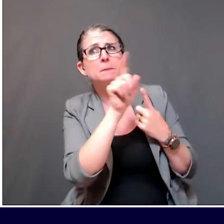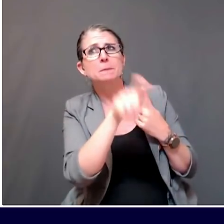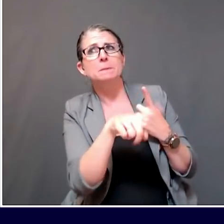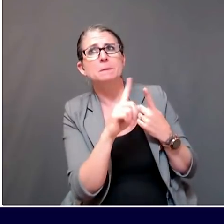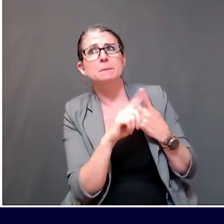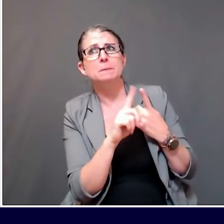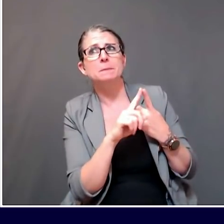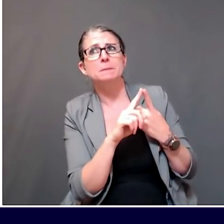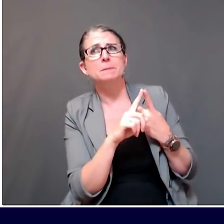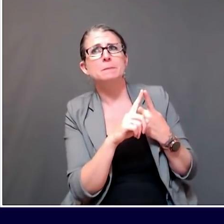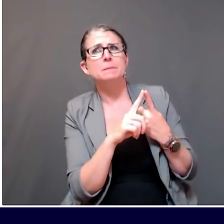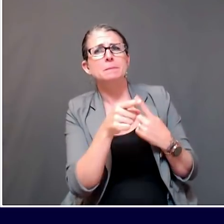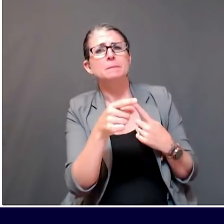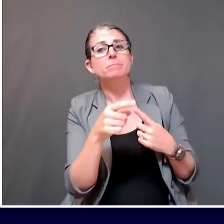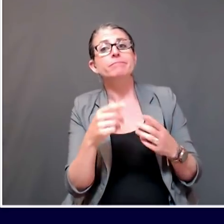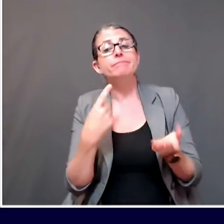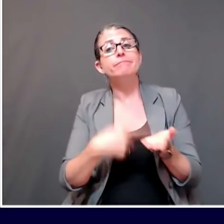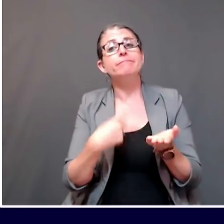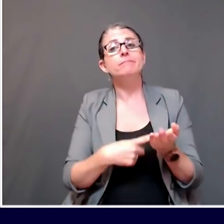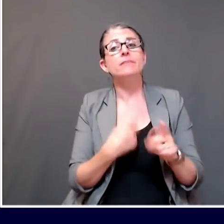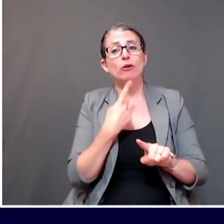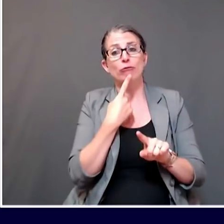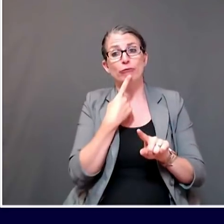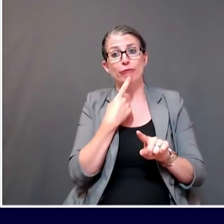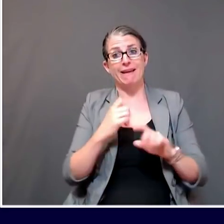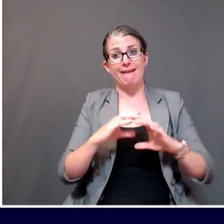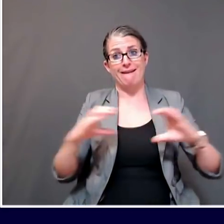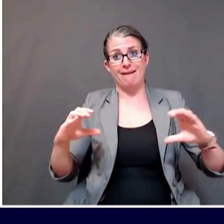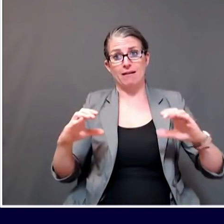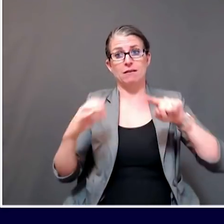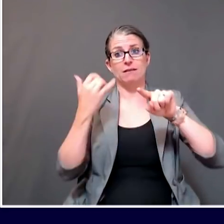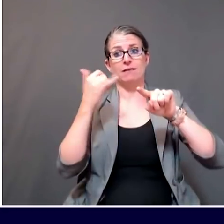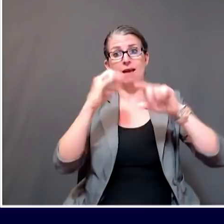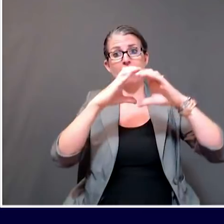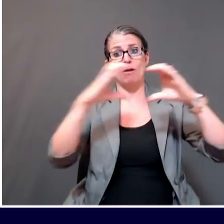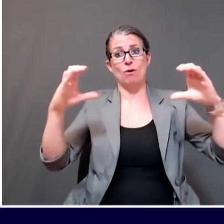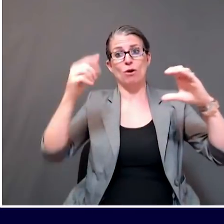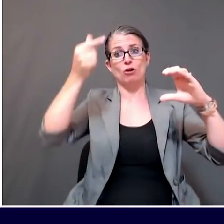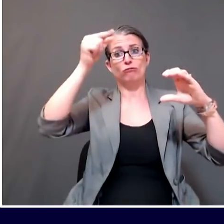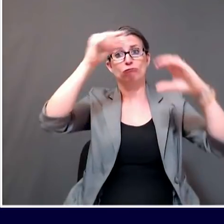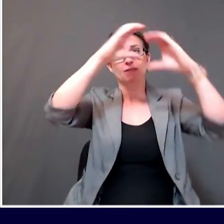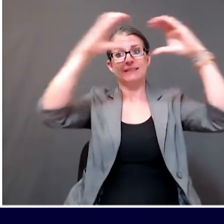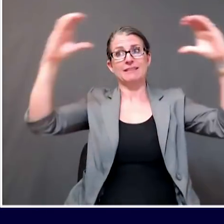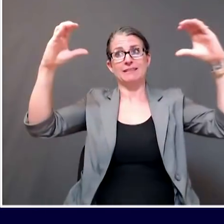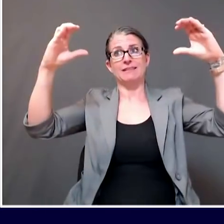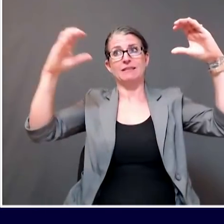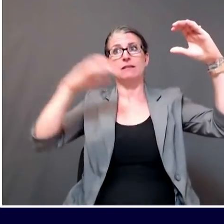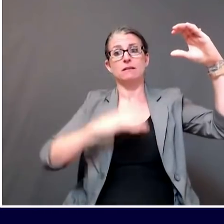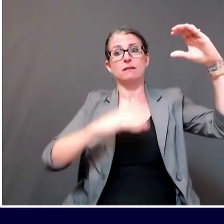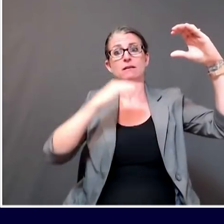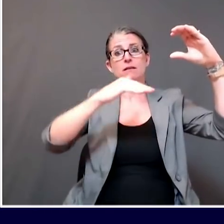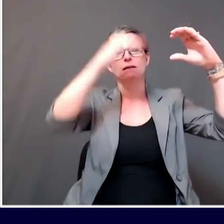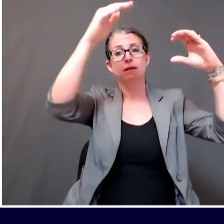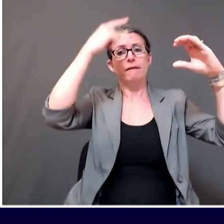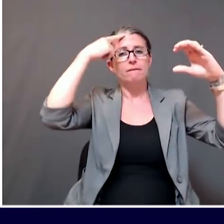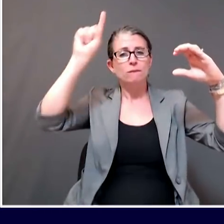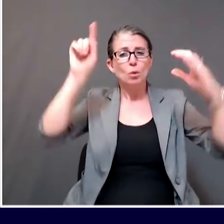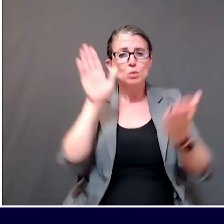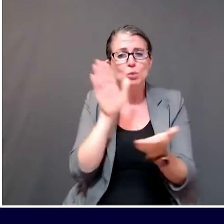going to be using for the schools throughout the state and how you'll arrive at those